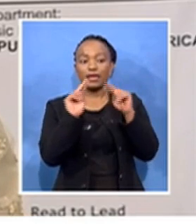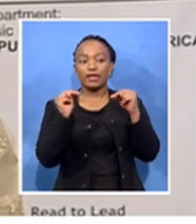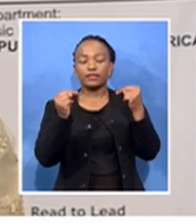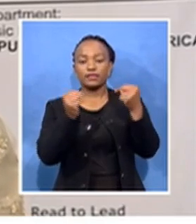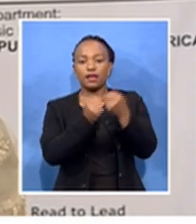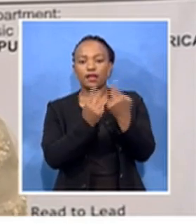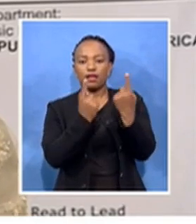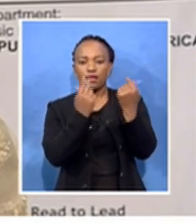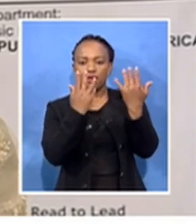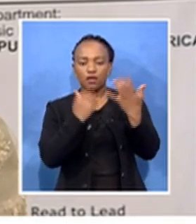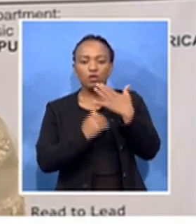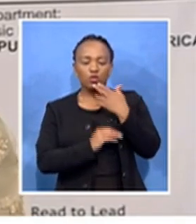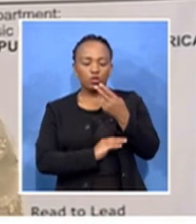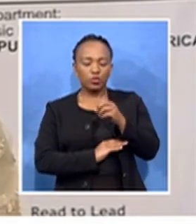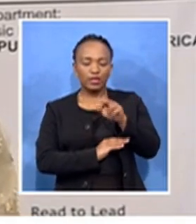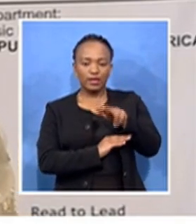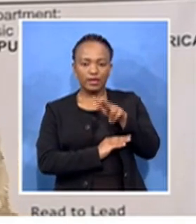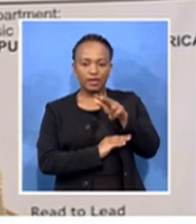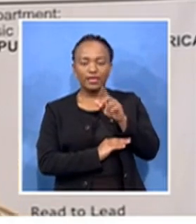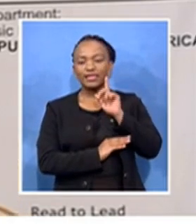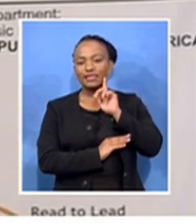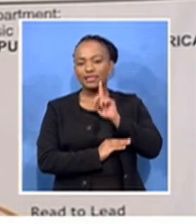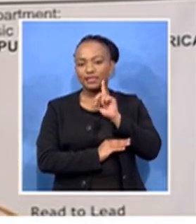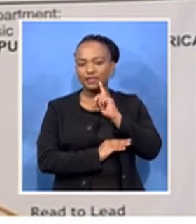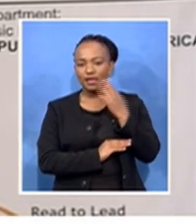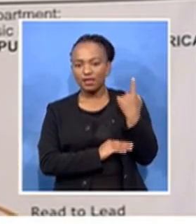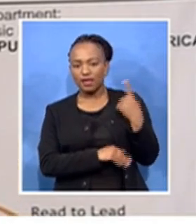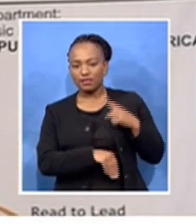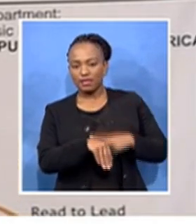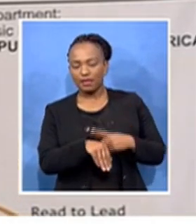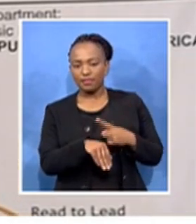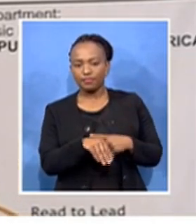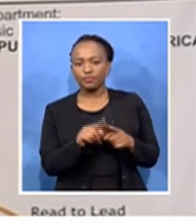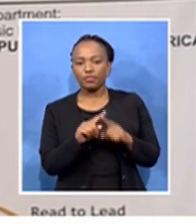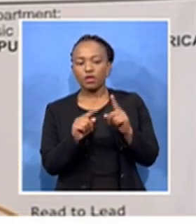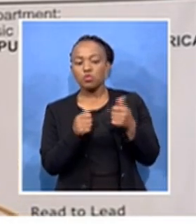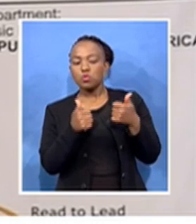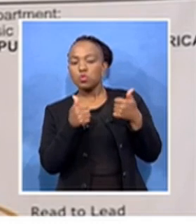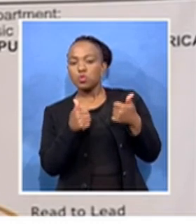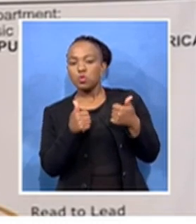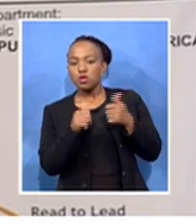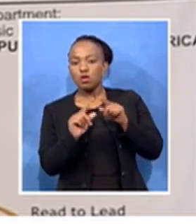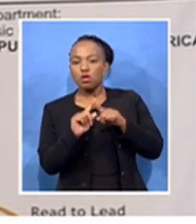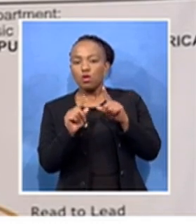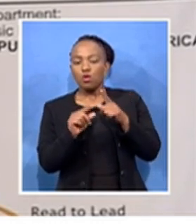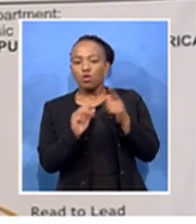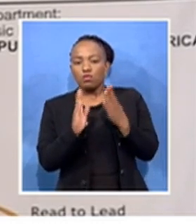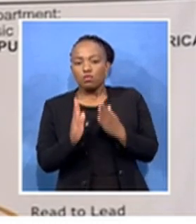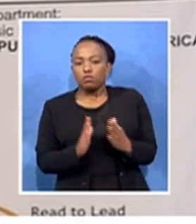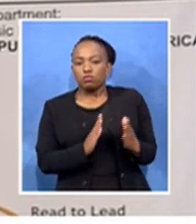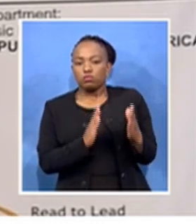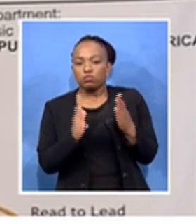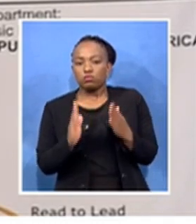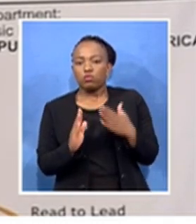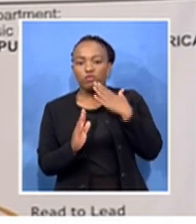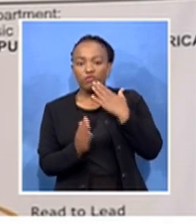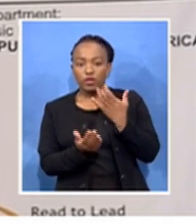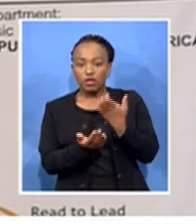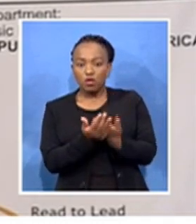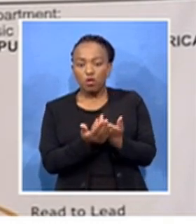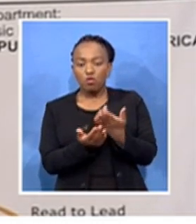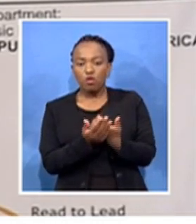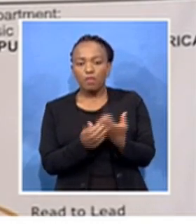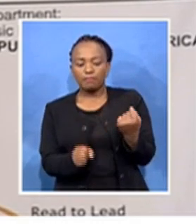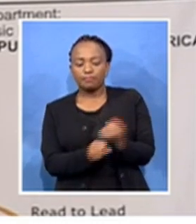female, which compared reasonably well with organized economic cooperation development average of